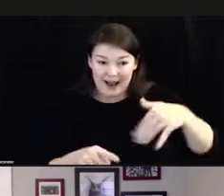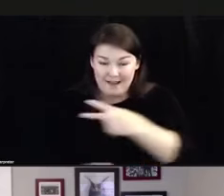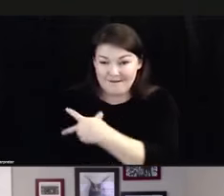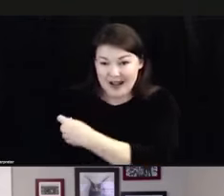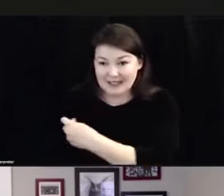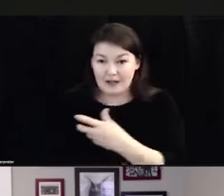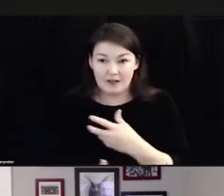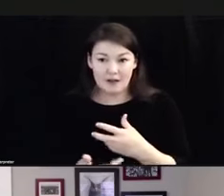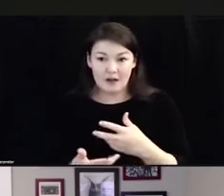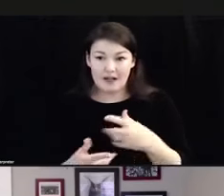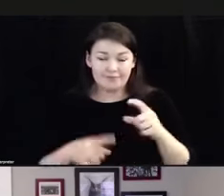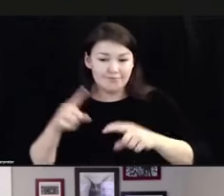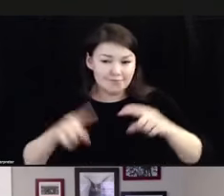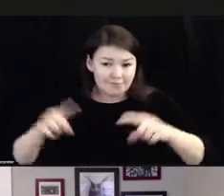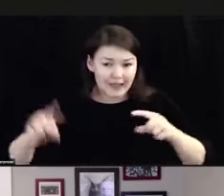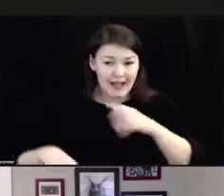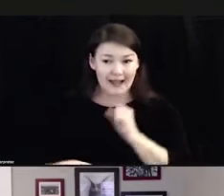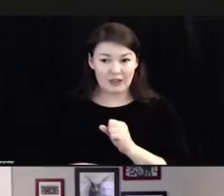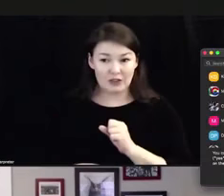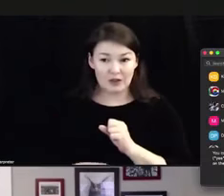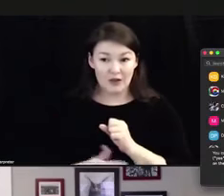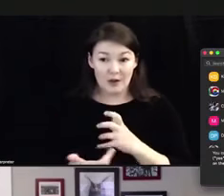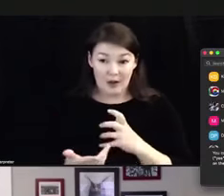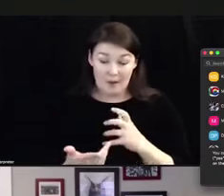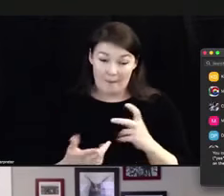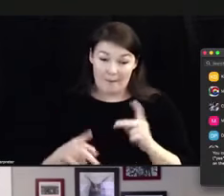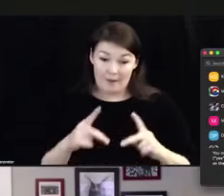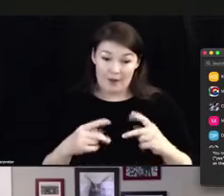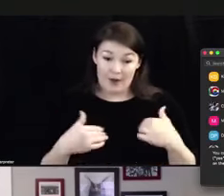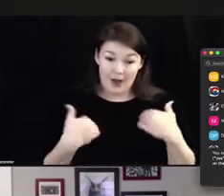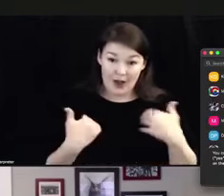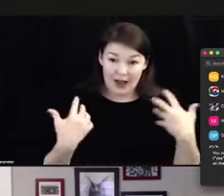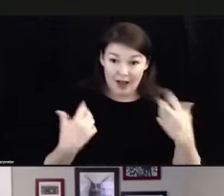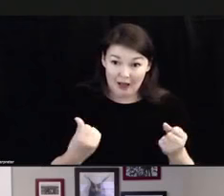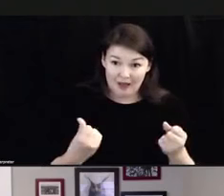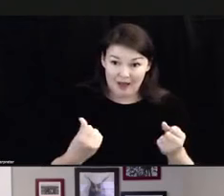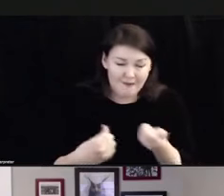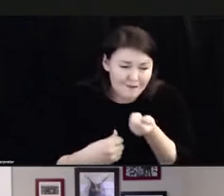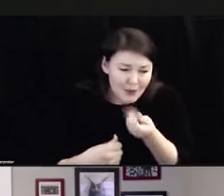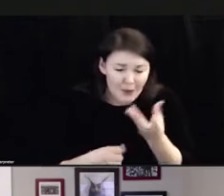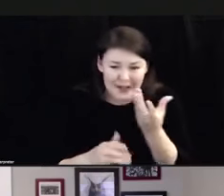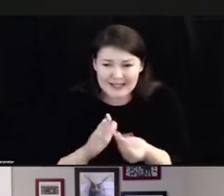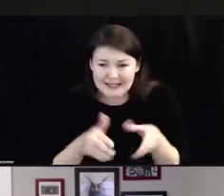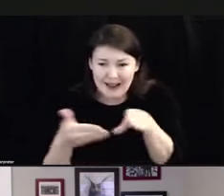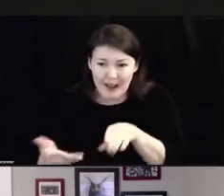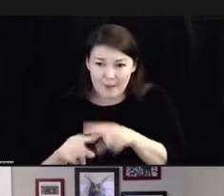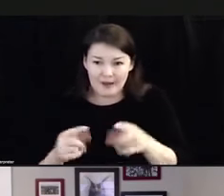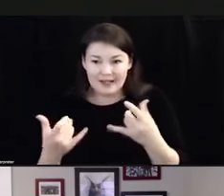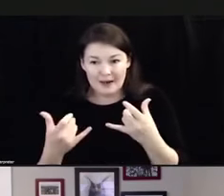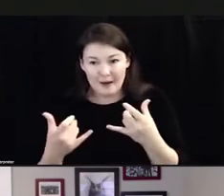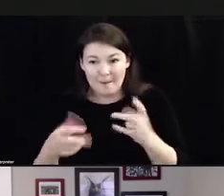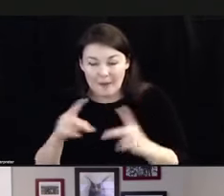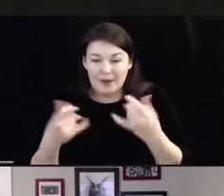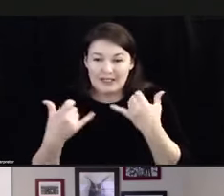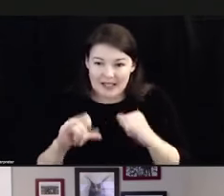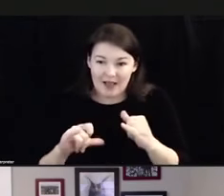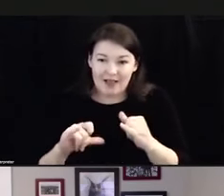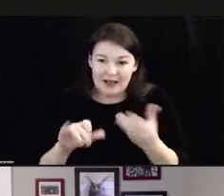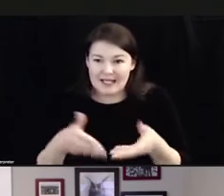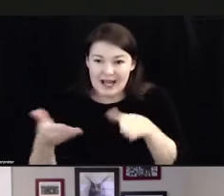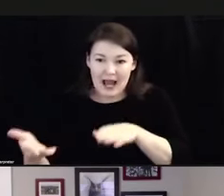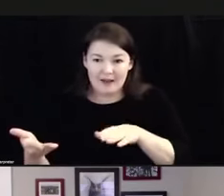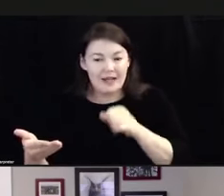that almost no one is dying who's young and healthy or even middle-aged who's vaccinated, and yet people are still dying by the dozens who are unvaccinated.